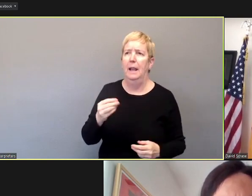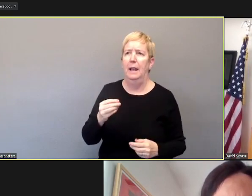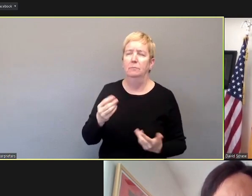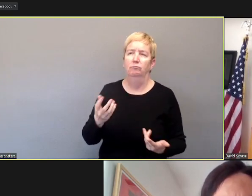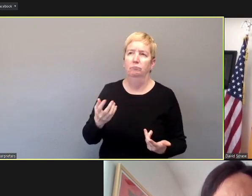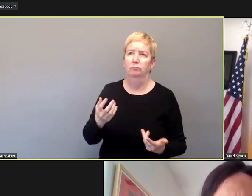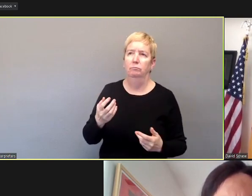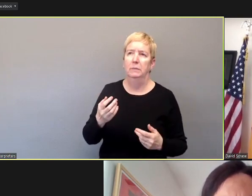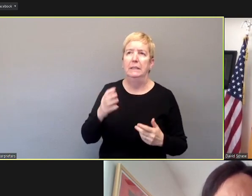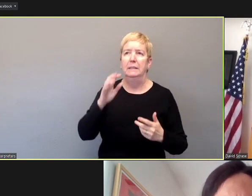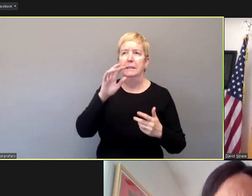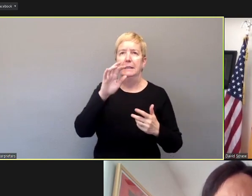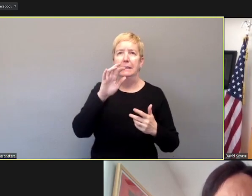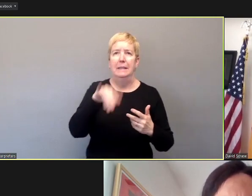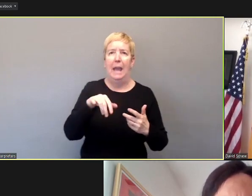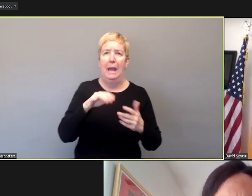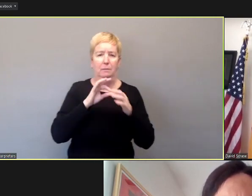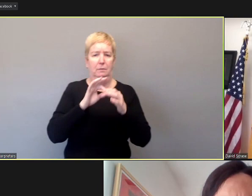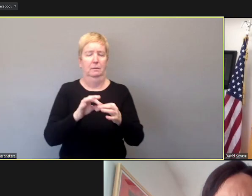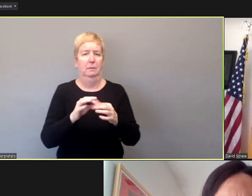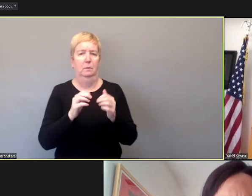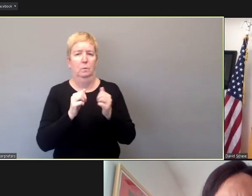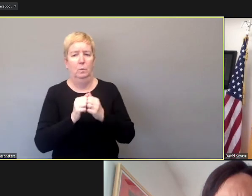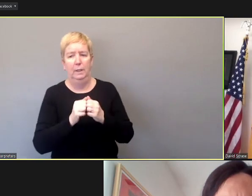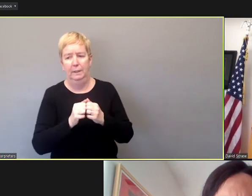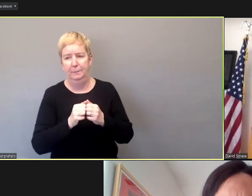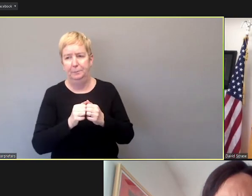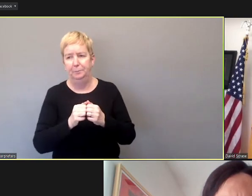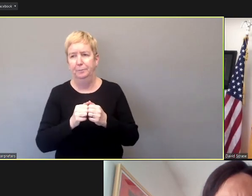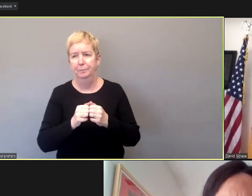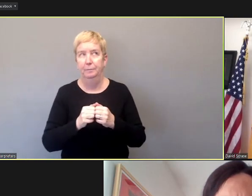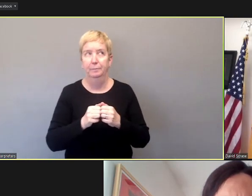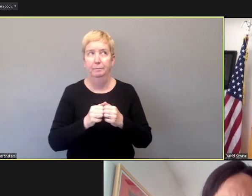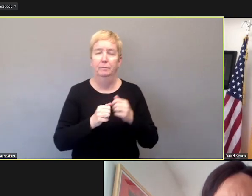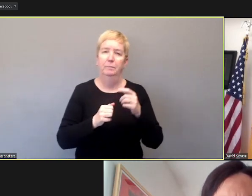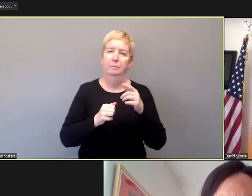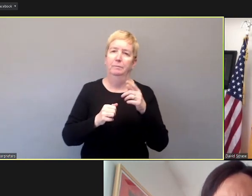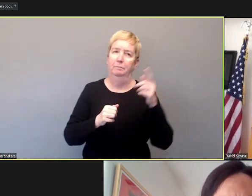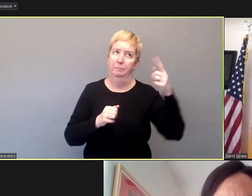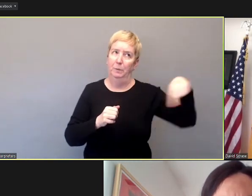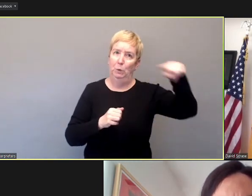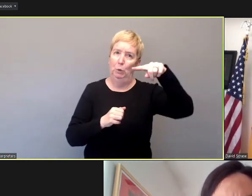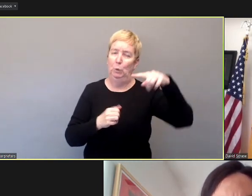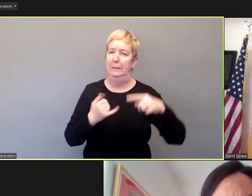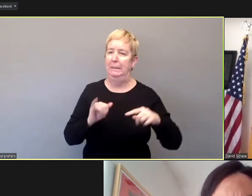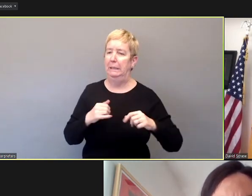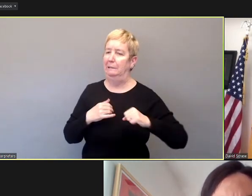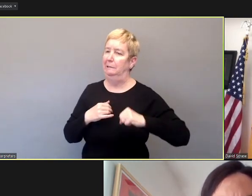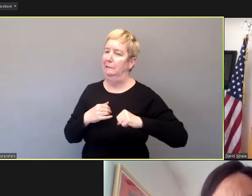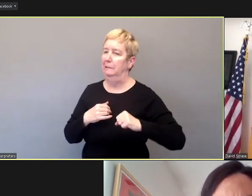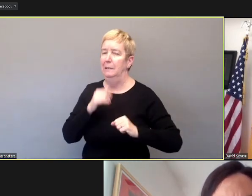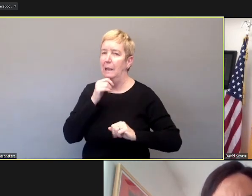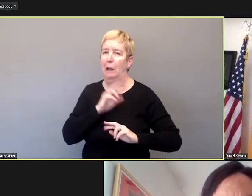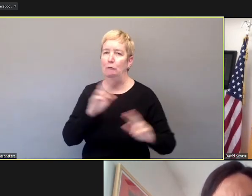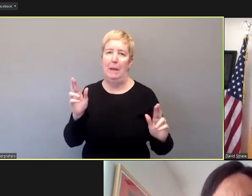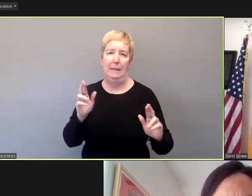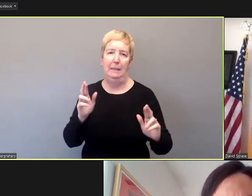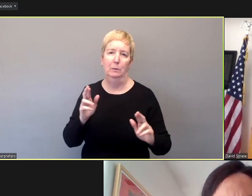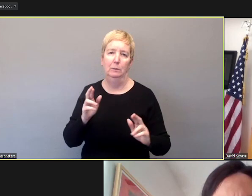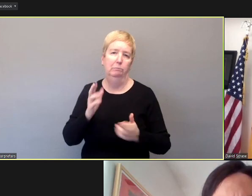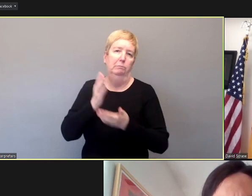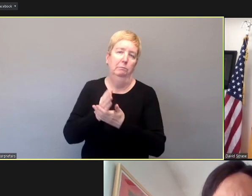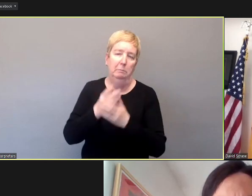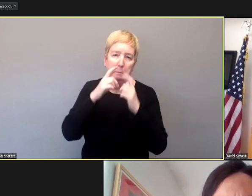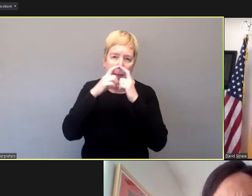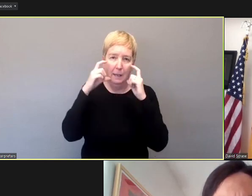also factoring into the state not being ready to announce a decision on masks or masks